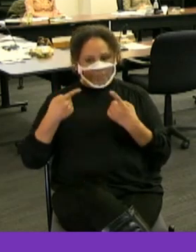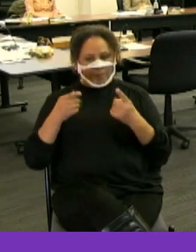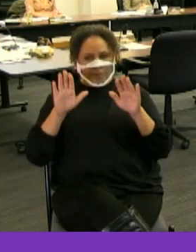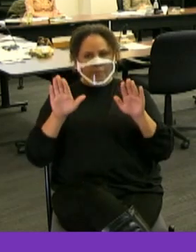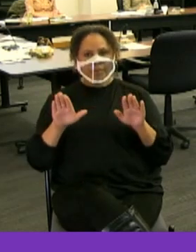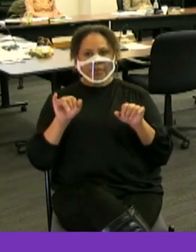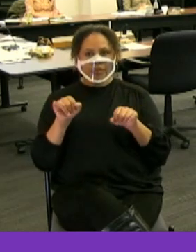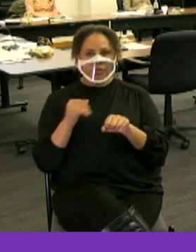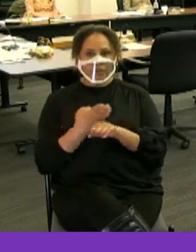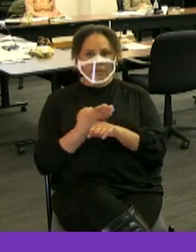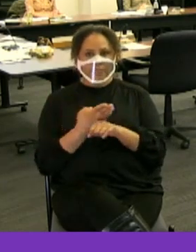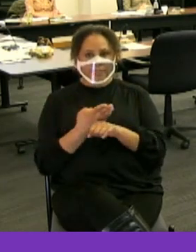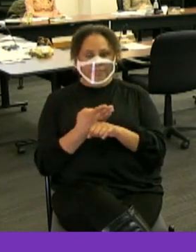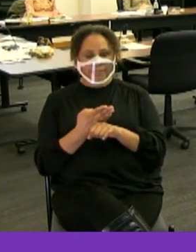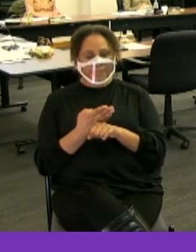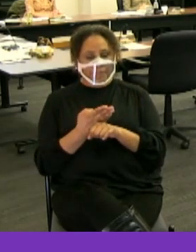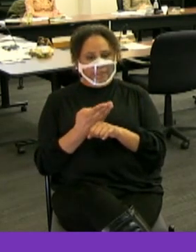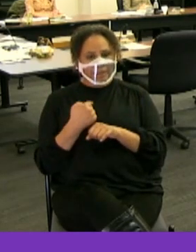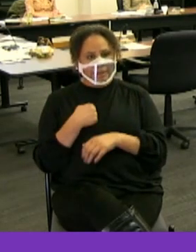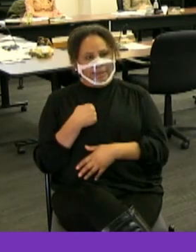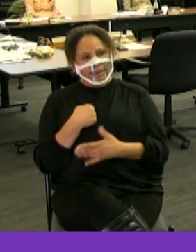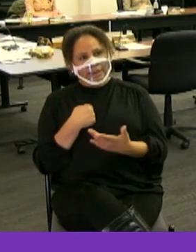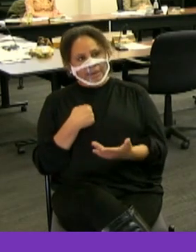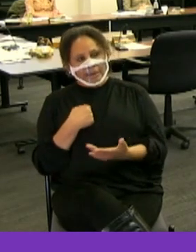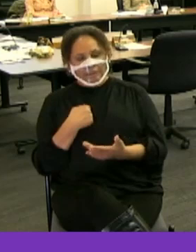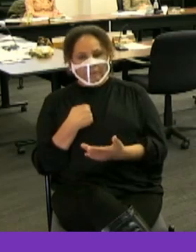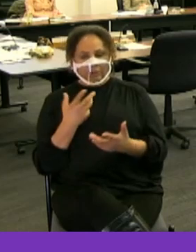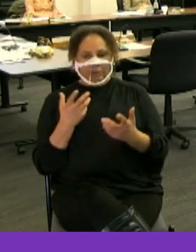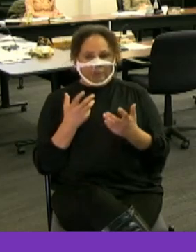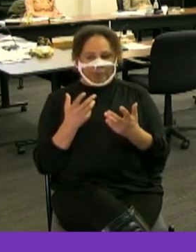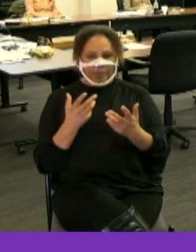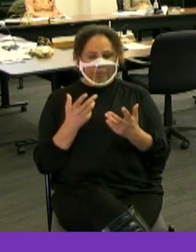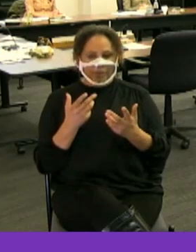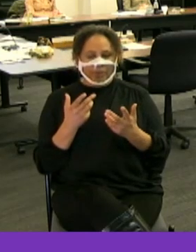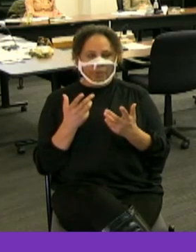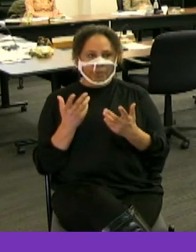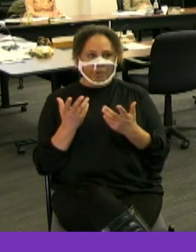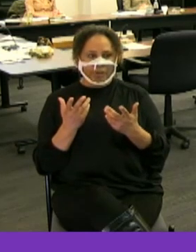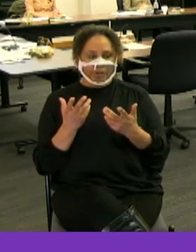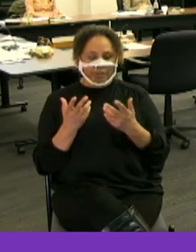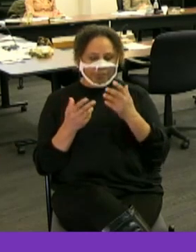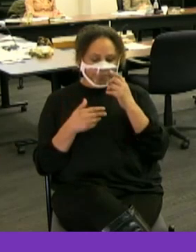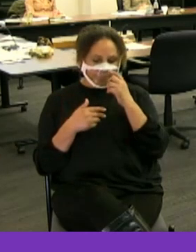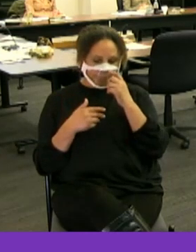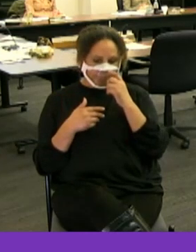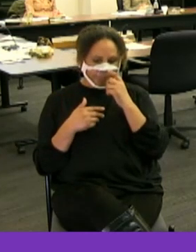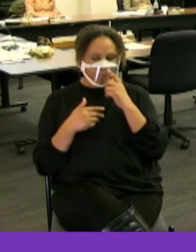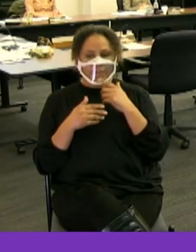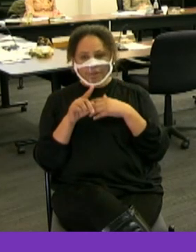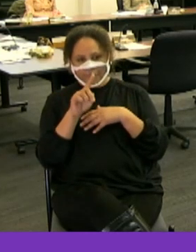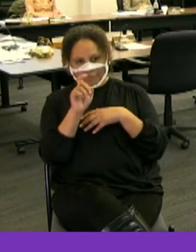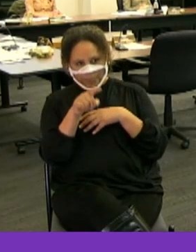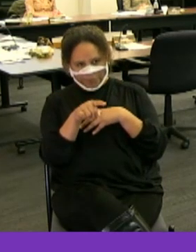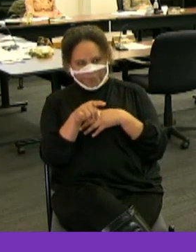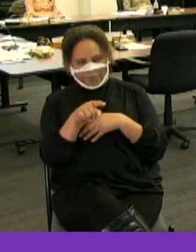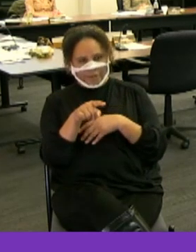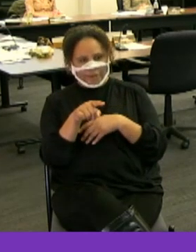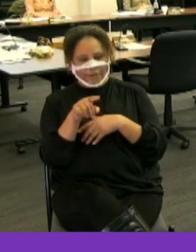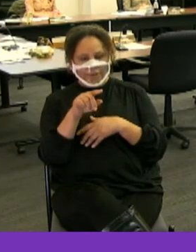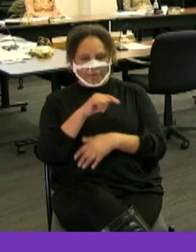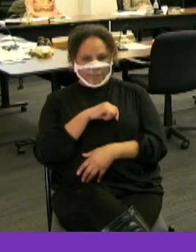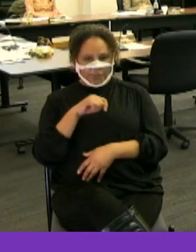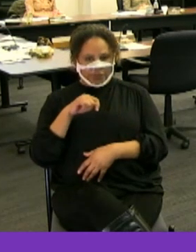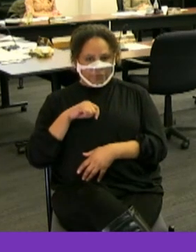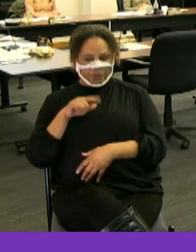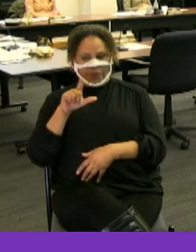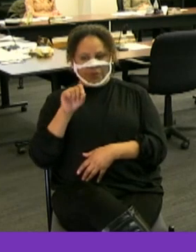phenomenal job. I kind of want to direct, I have a question for